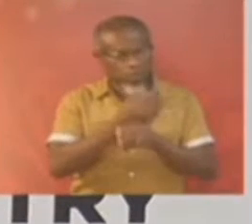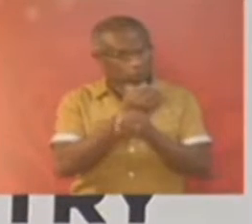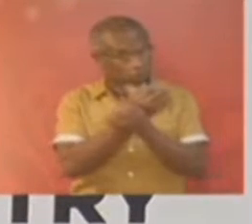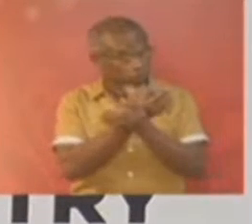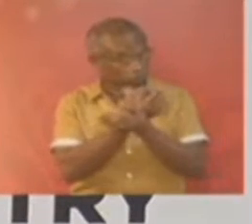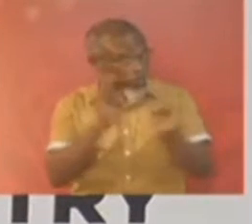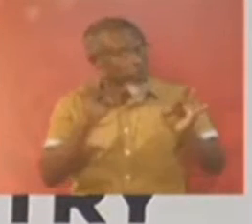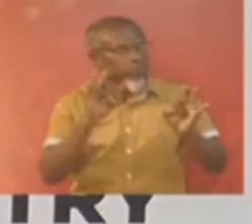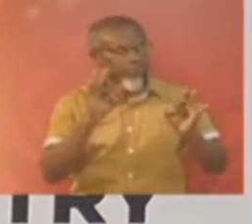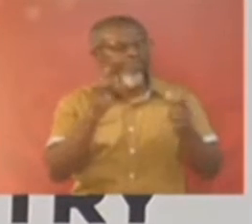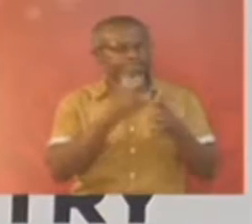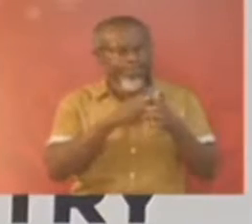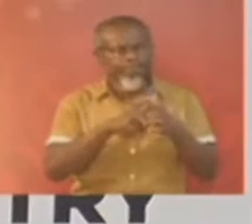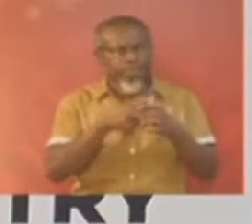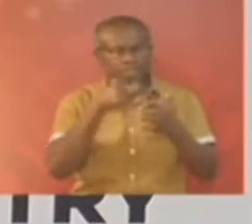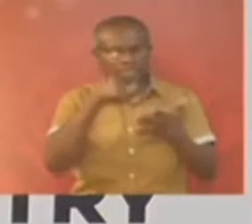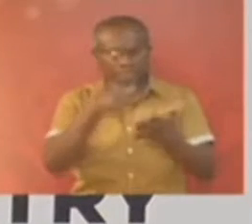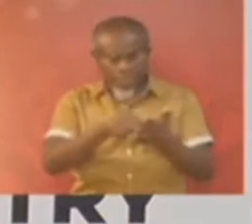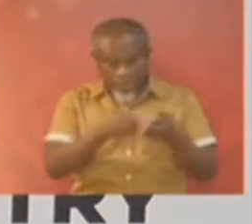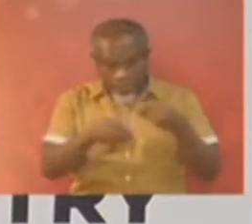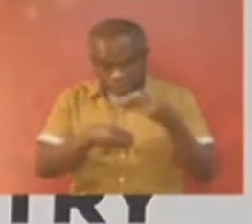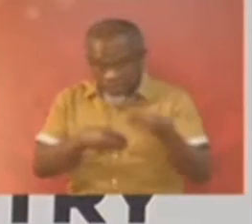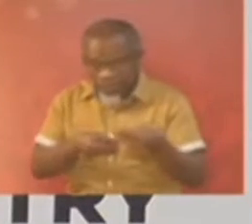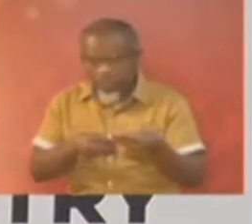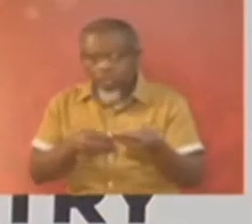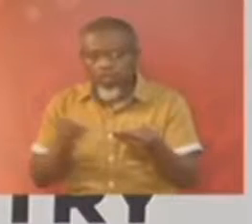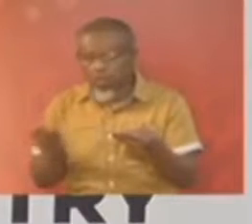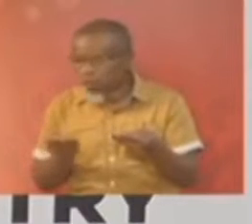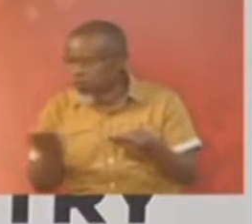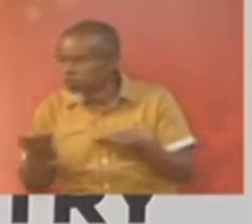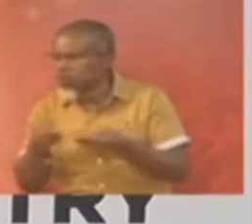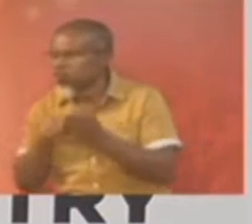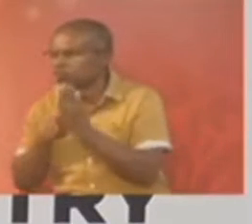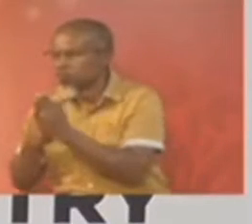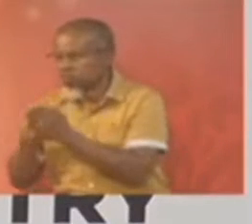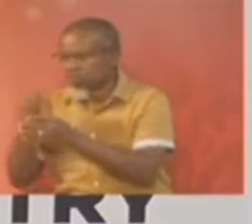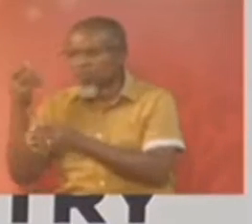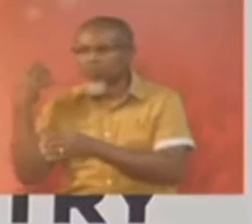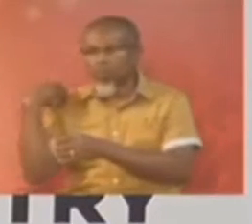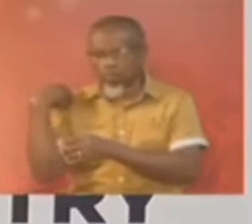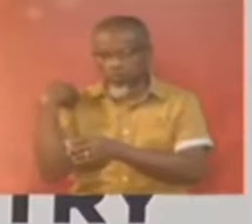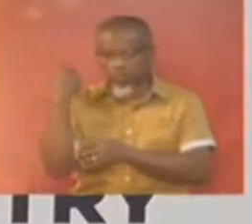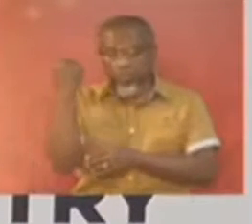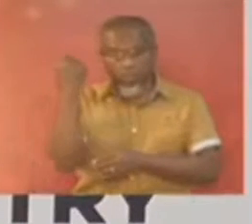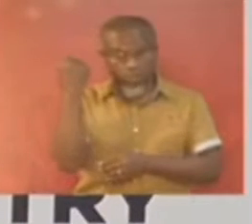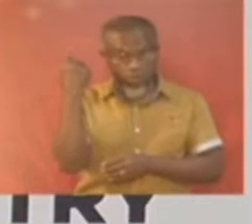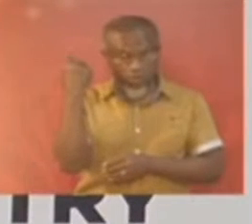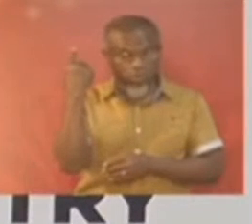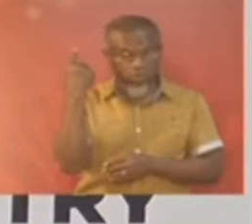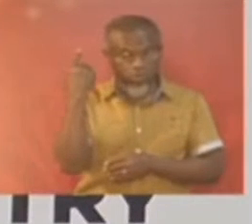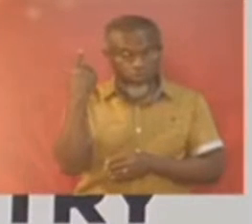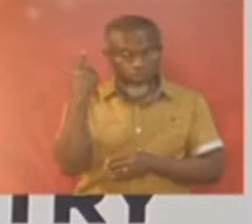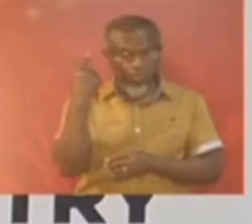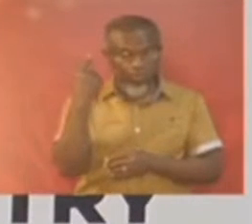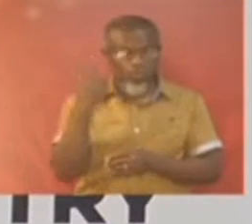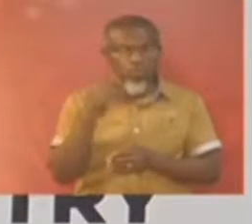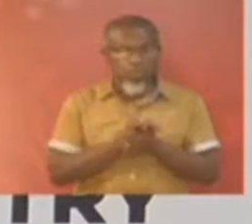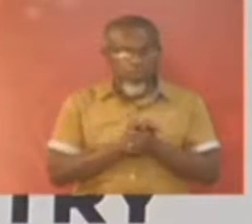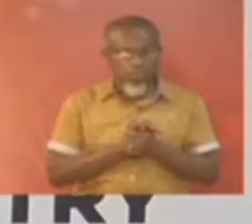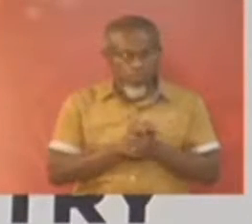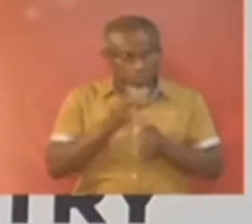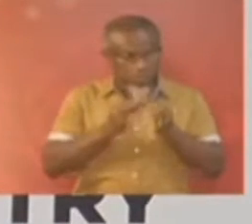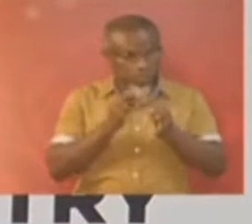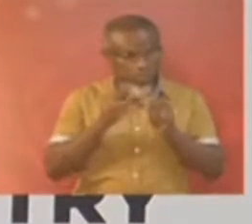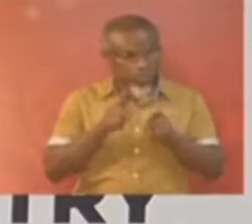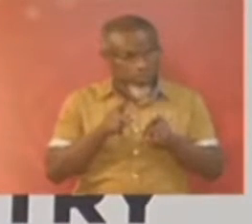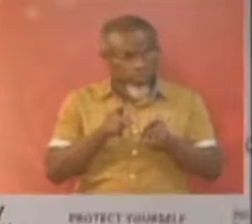negative swab that is required, again, from the Ministry of Health to discharge one from a COVID positive environment at this